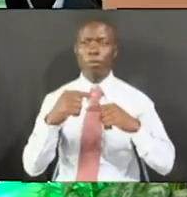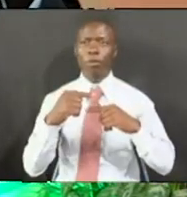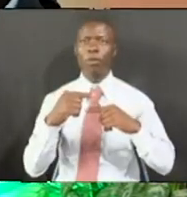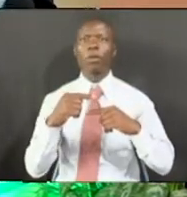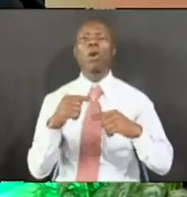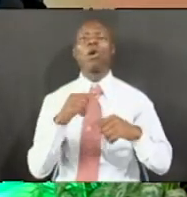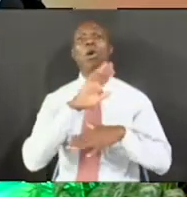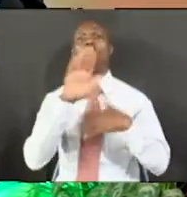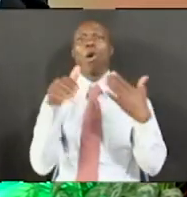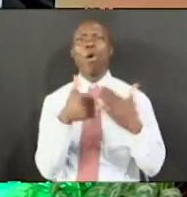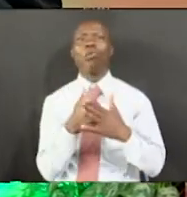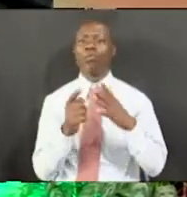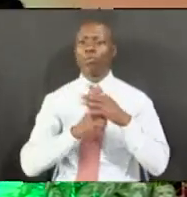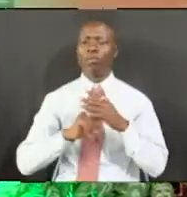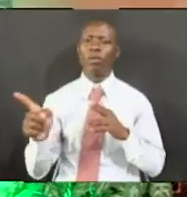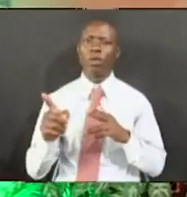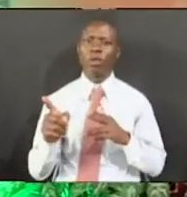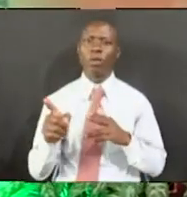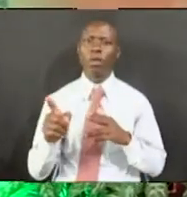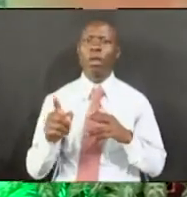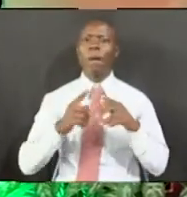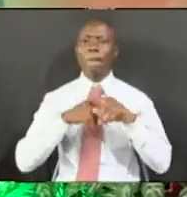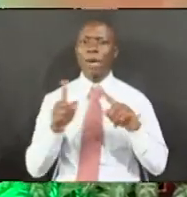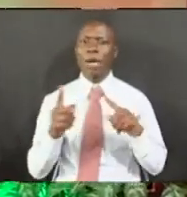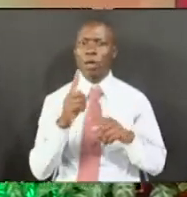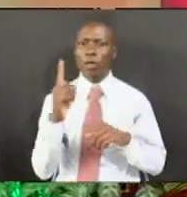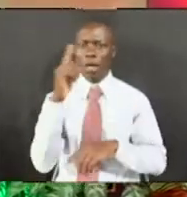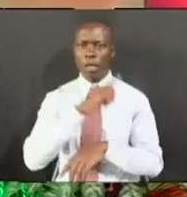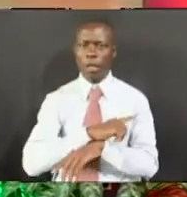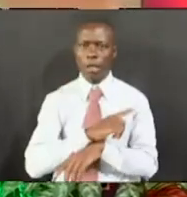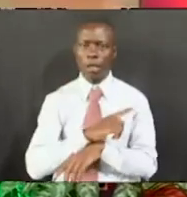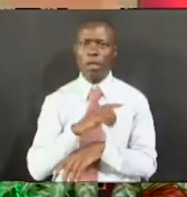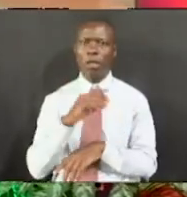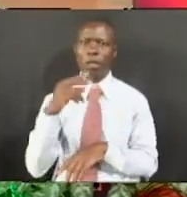everyone will run away. But one day, Shamgar